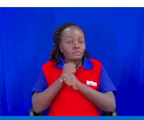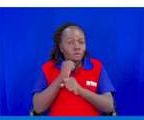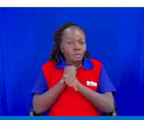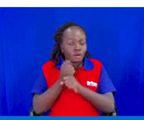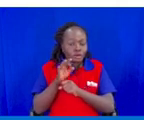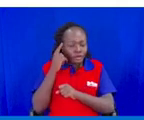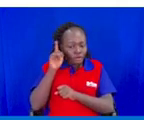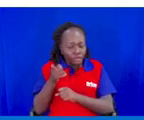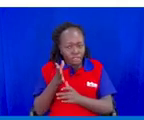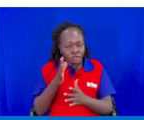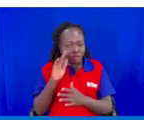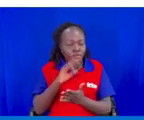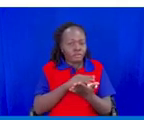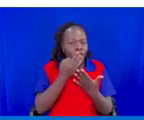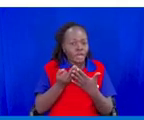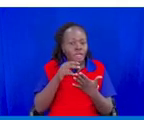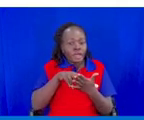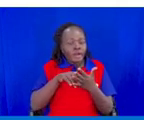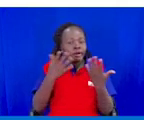the last 6 years stands at